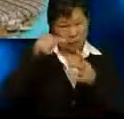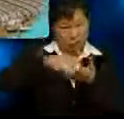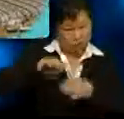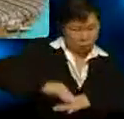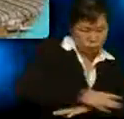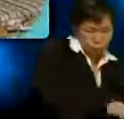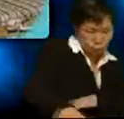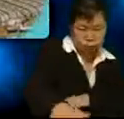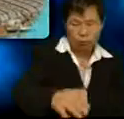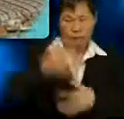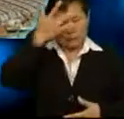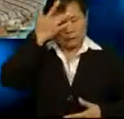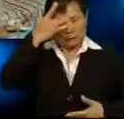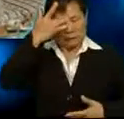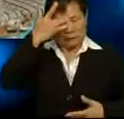diseases.